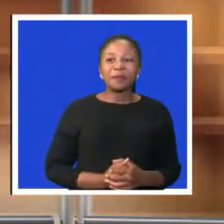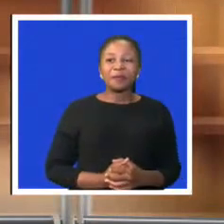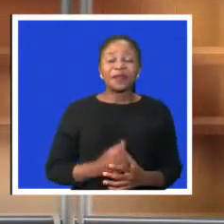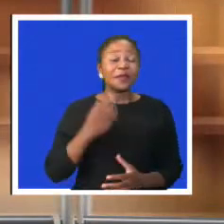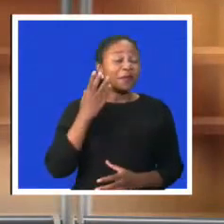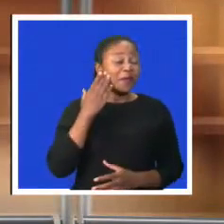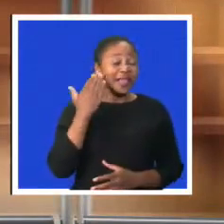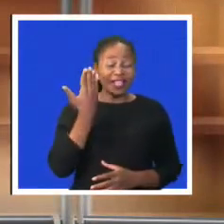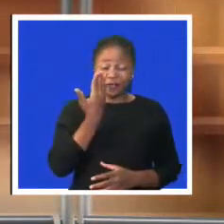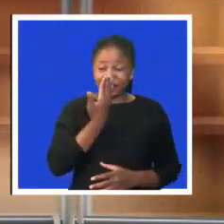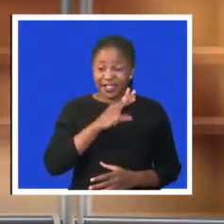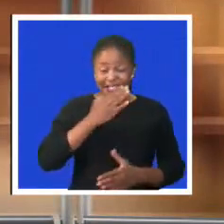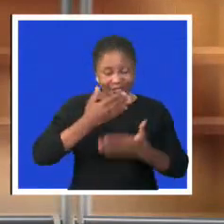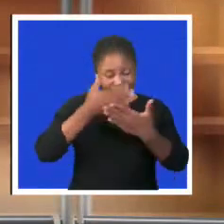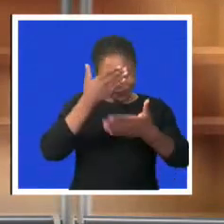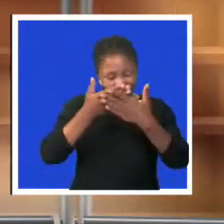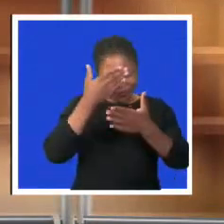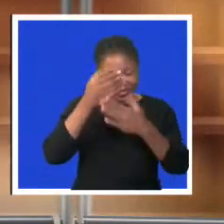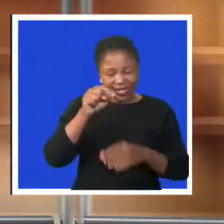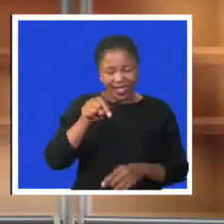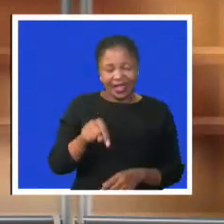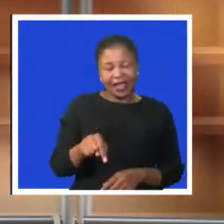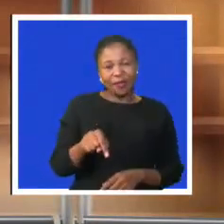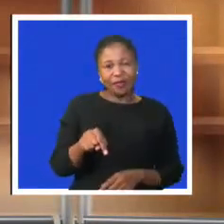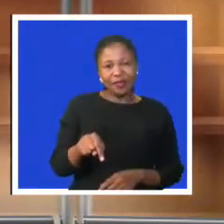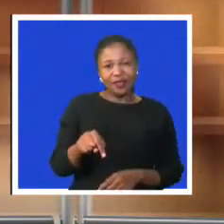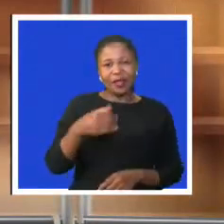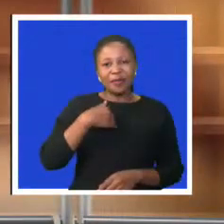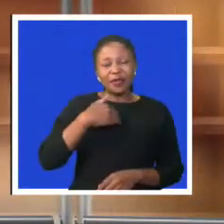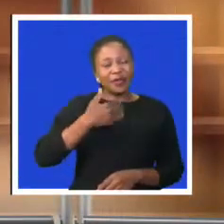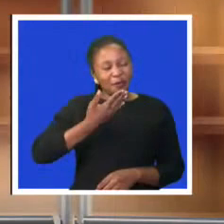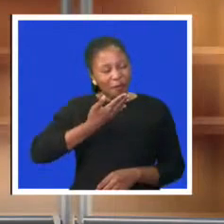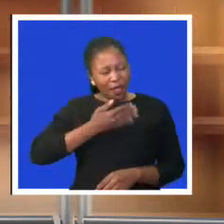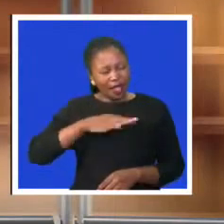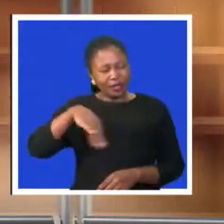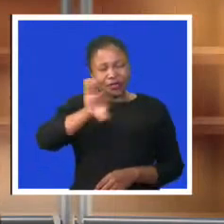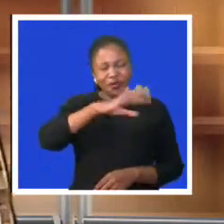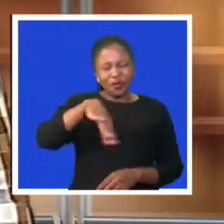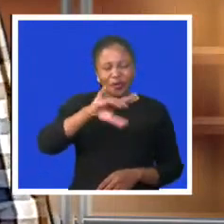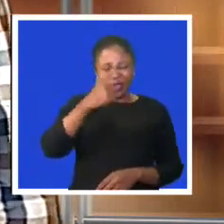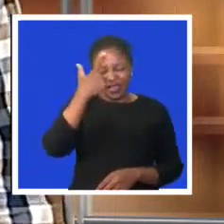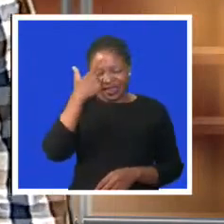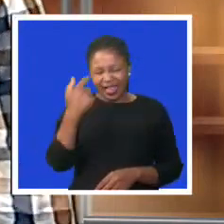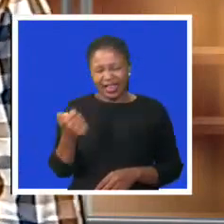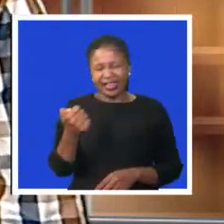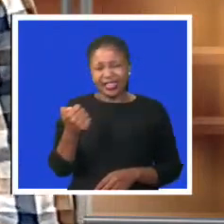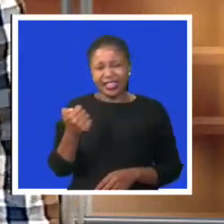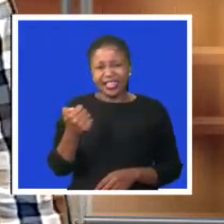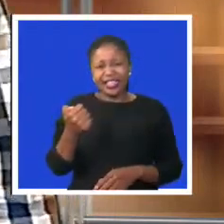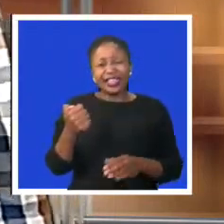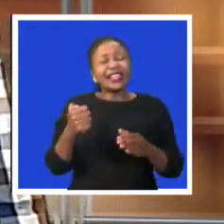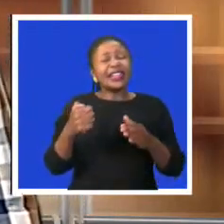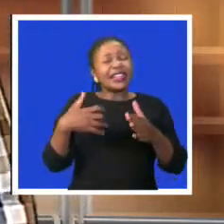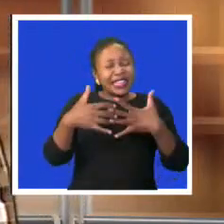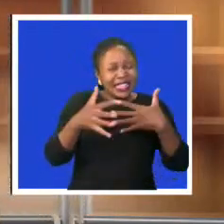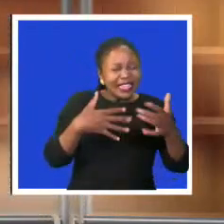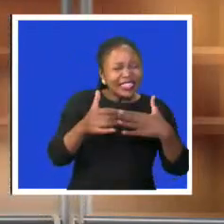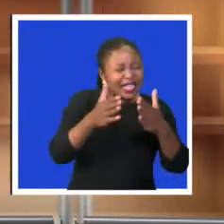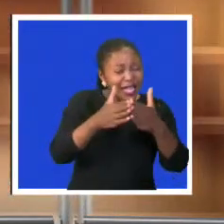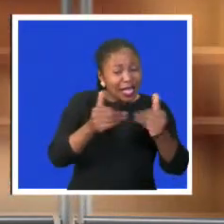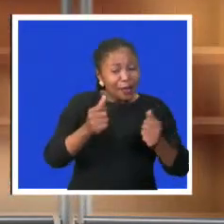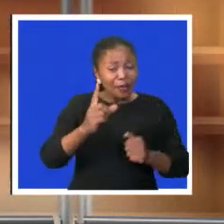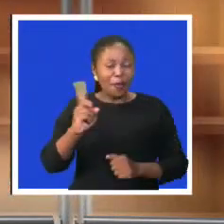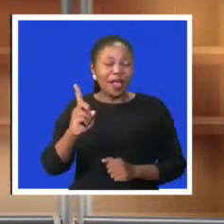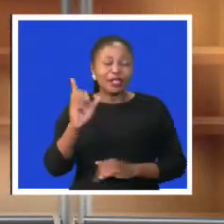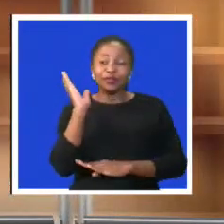I expect you to know the brief background to the Gospel of Luke. Now, dear learner, let